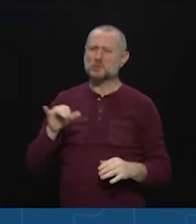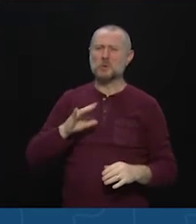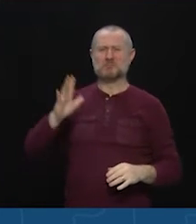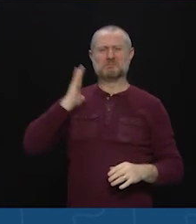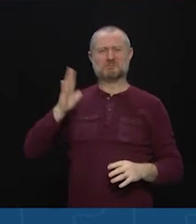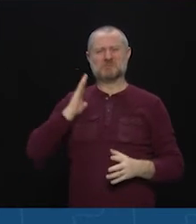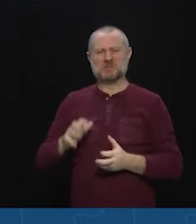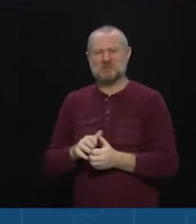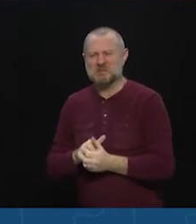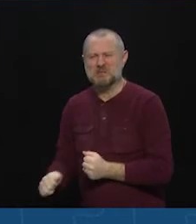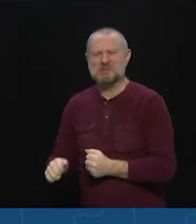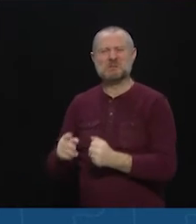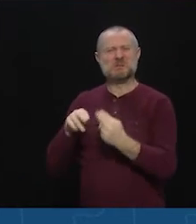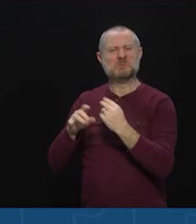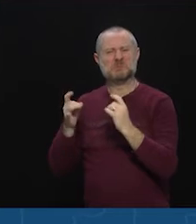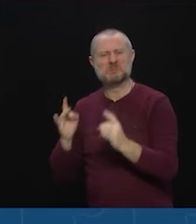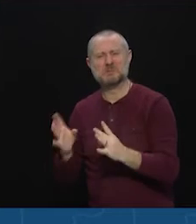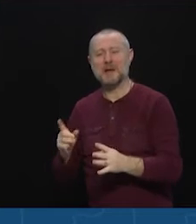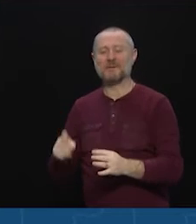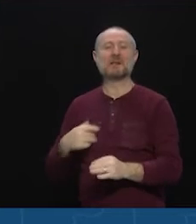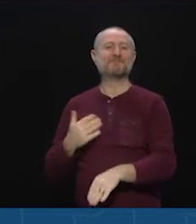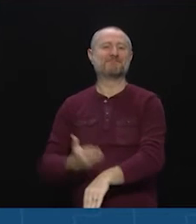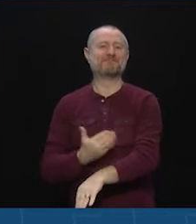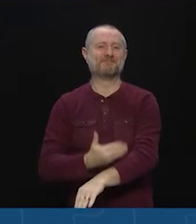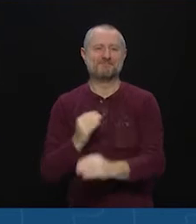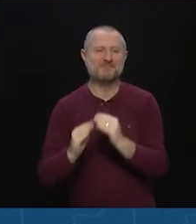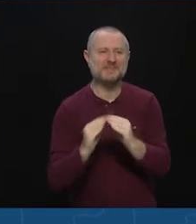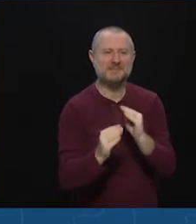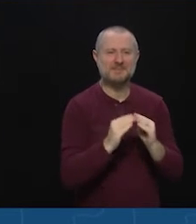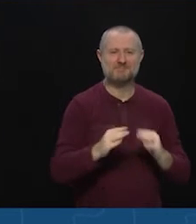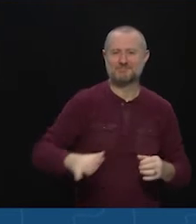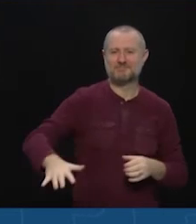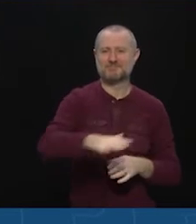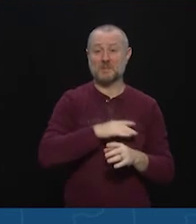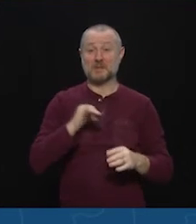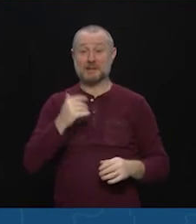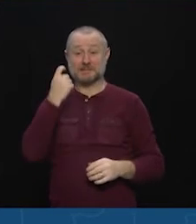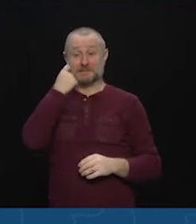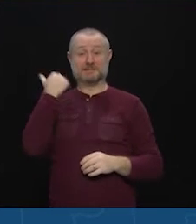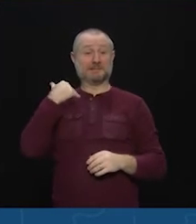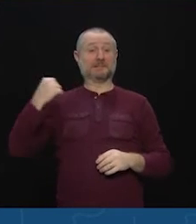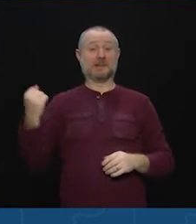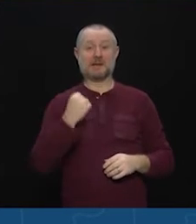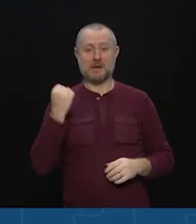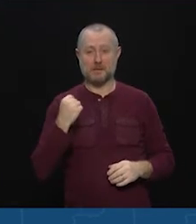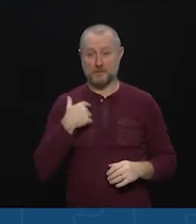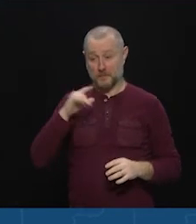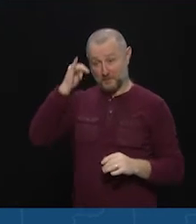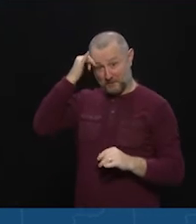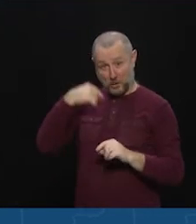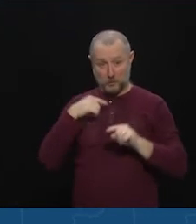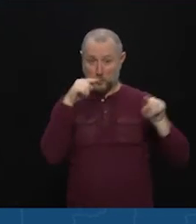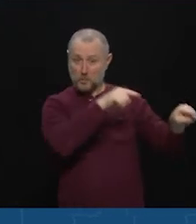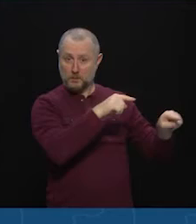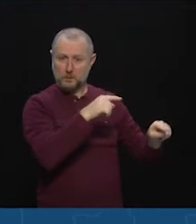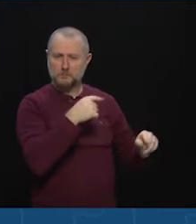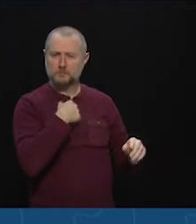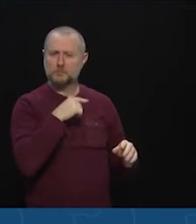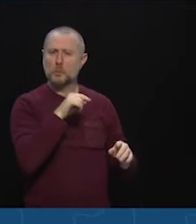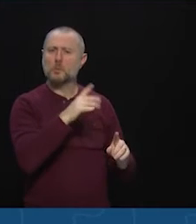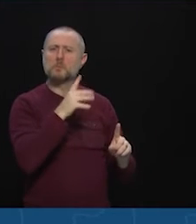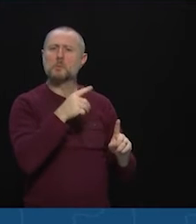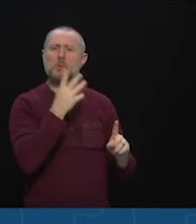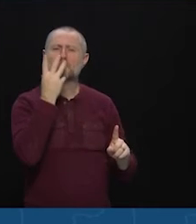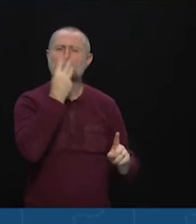similar situation in Buffalo just Saturday to talk about how a beautiful Frederick Law Olmsted Parkway,